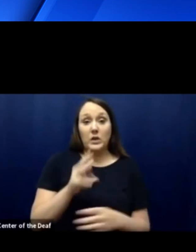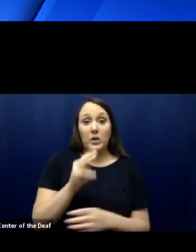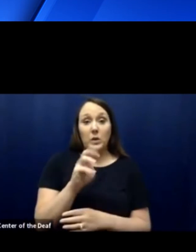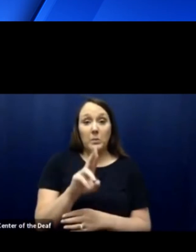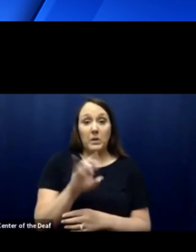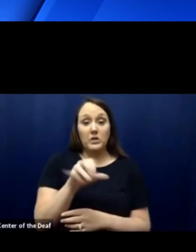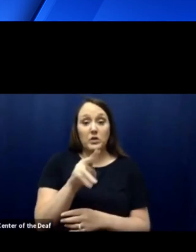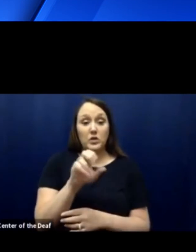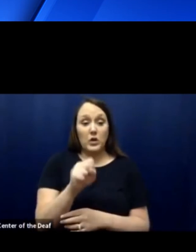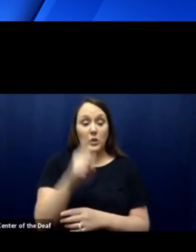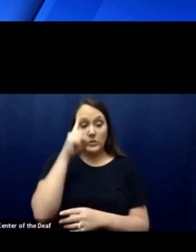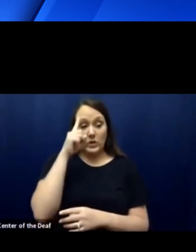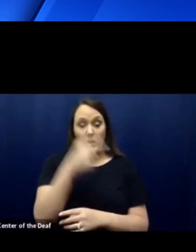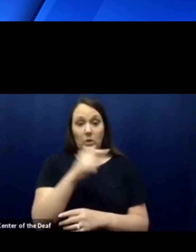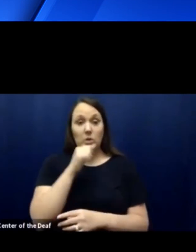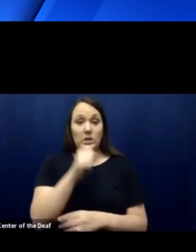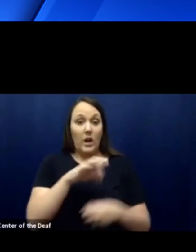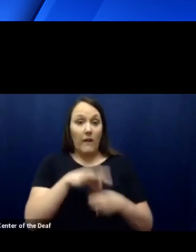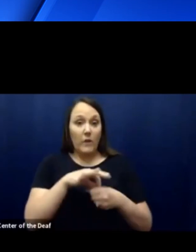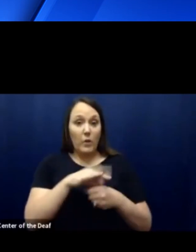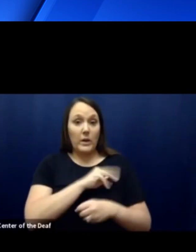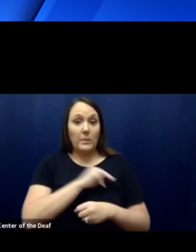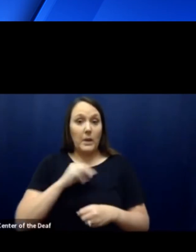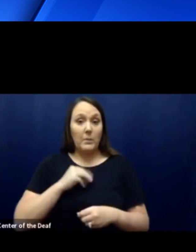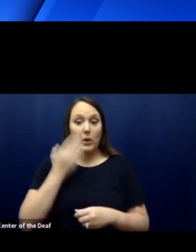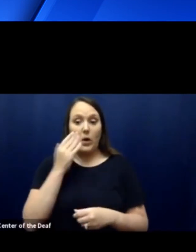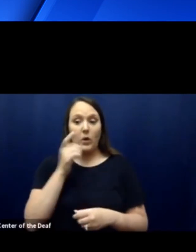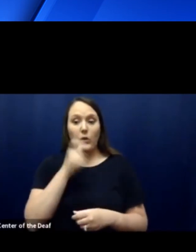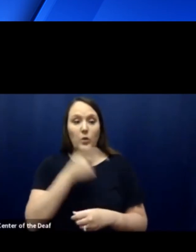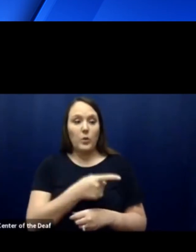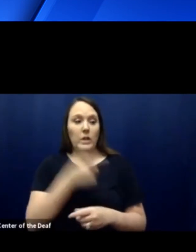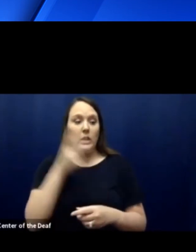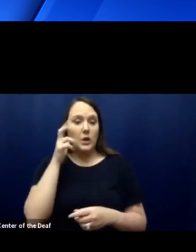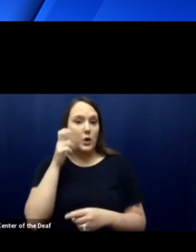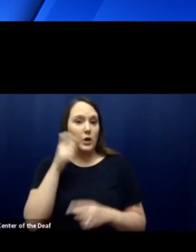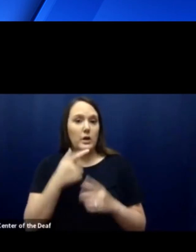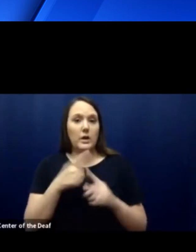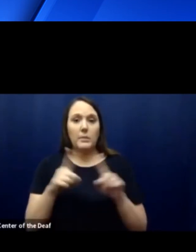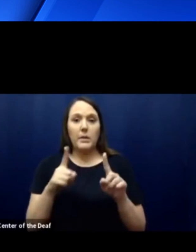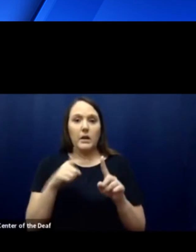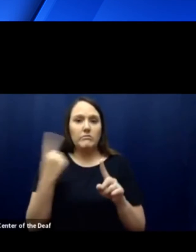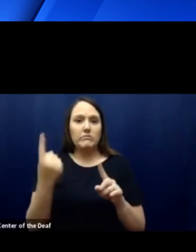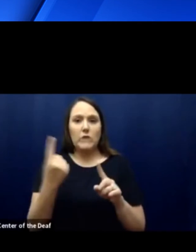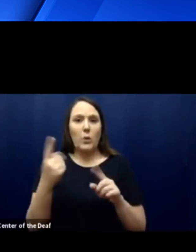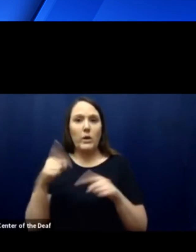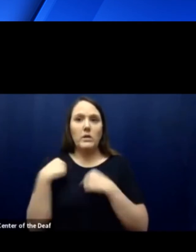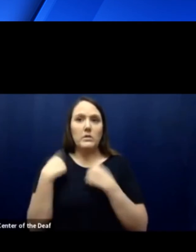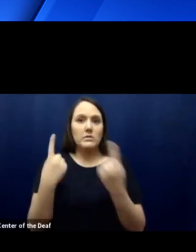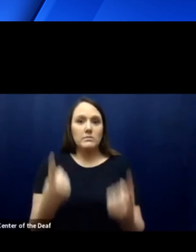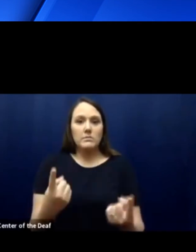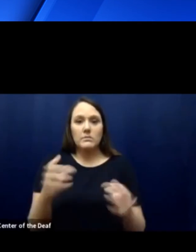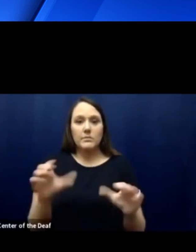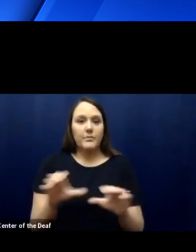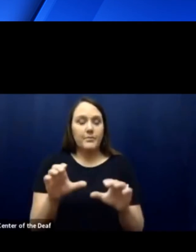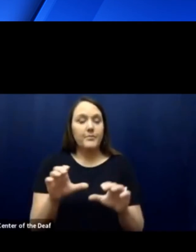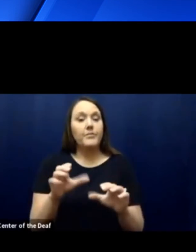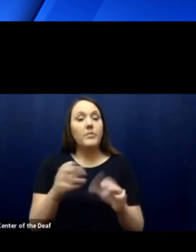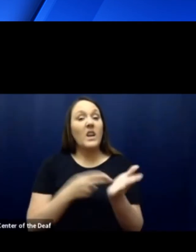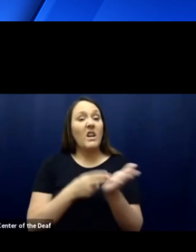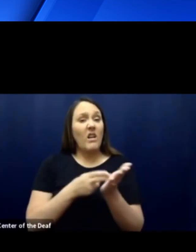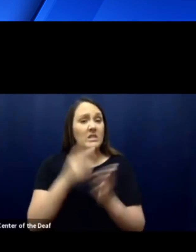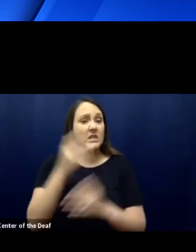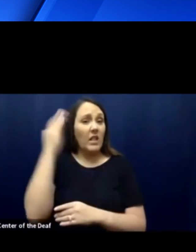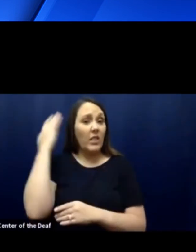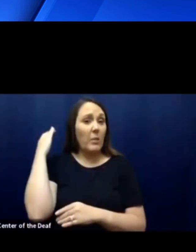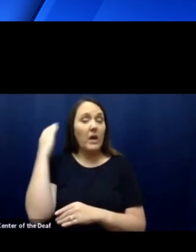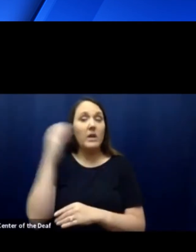himself a non-voting member. I don't know who he heard it from. It was something that had always been practiced. And honestly, in the past,